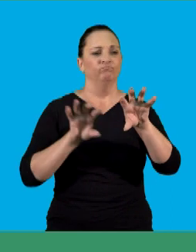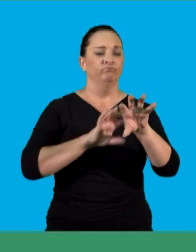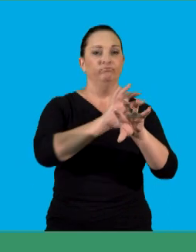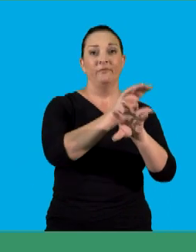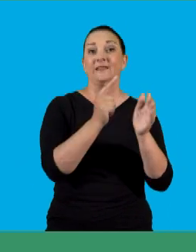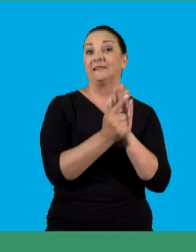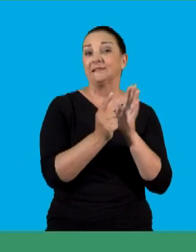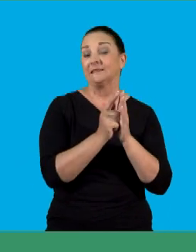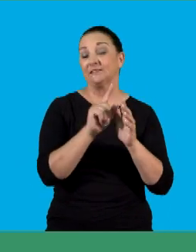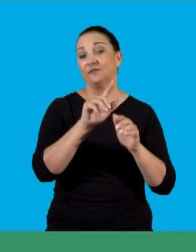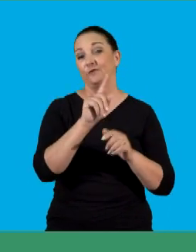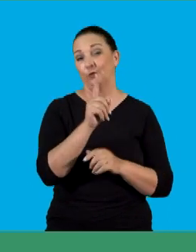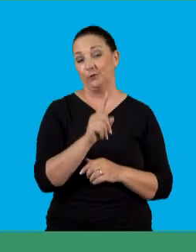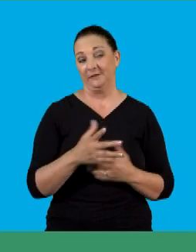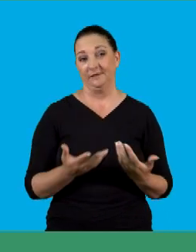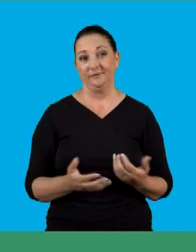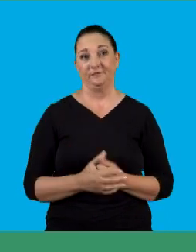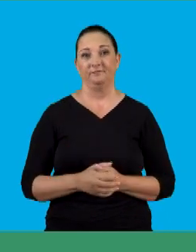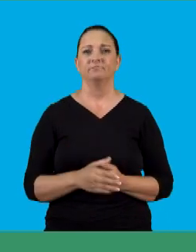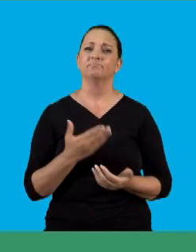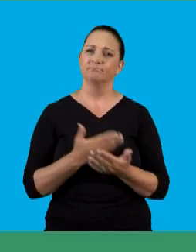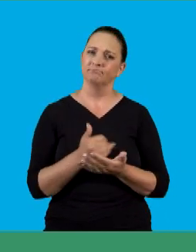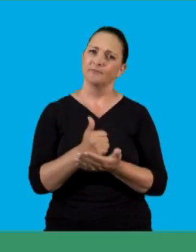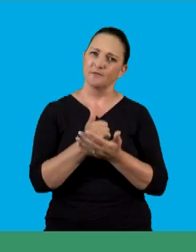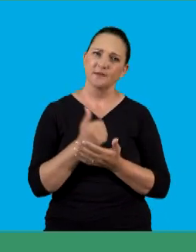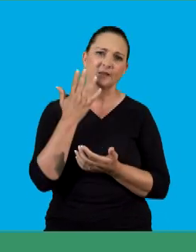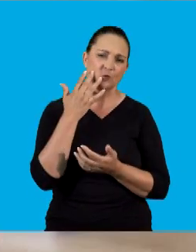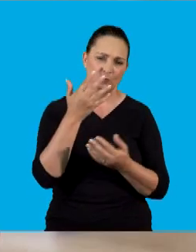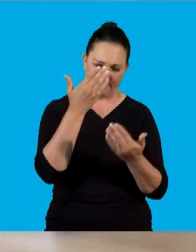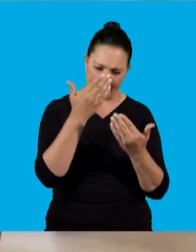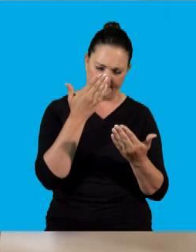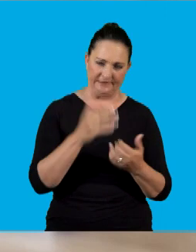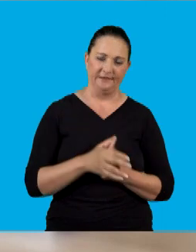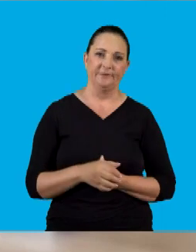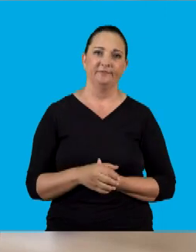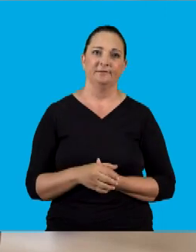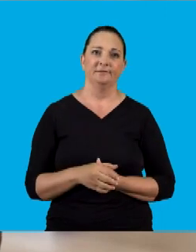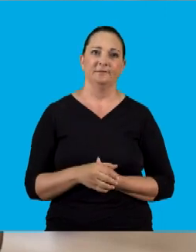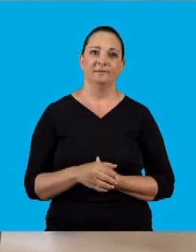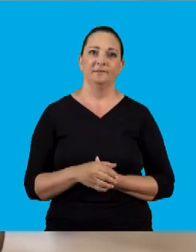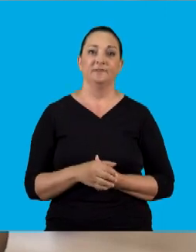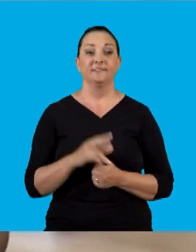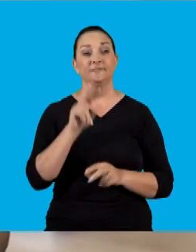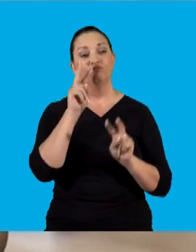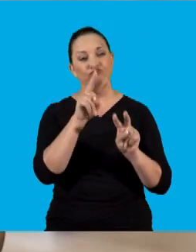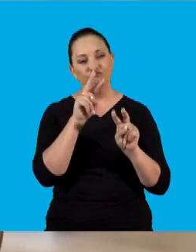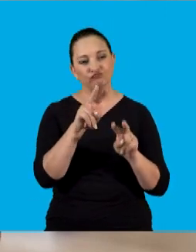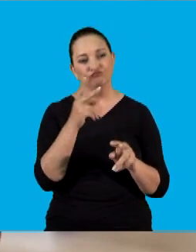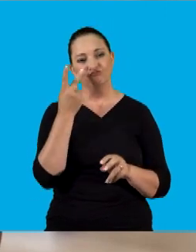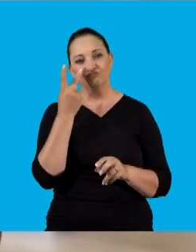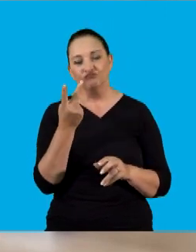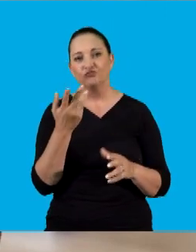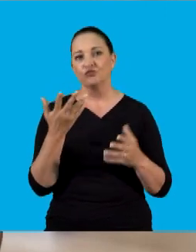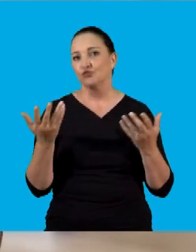our lesson was about. So it is going to assist you in terms of studying, whereby you need to look at it and